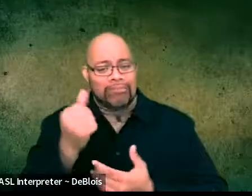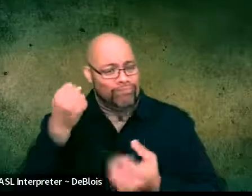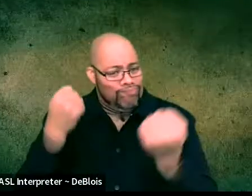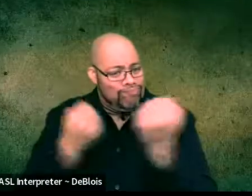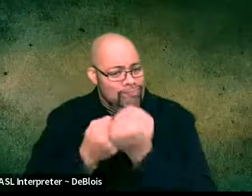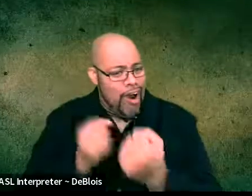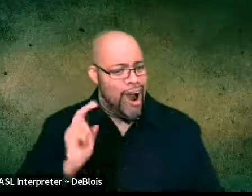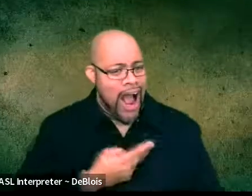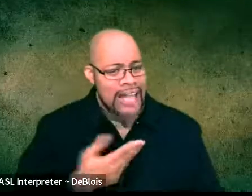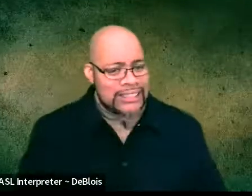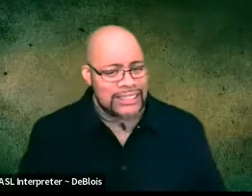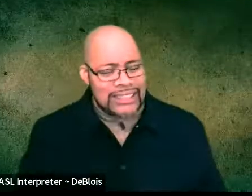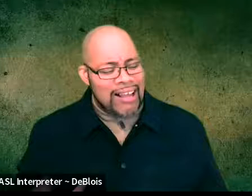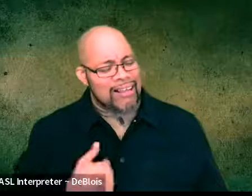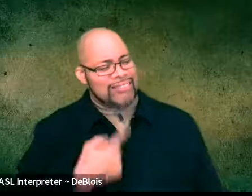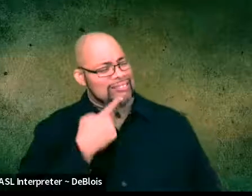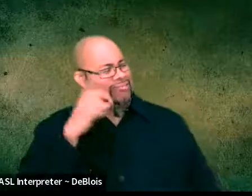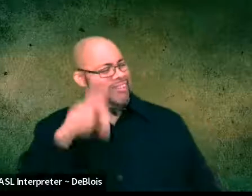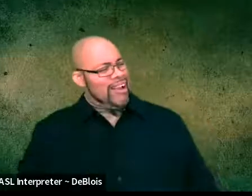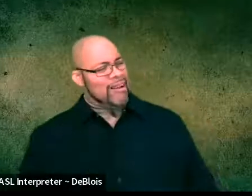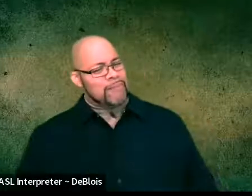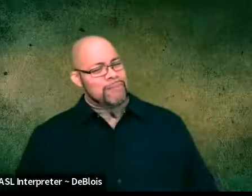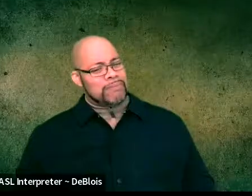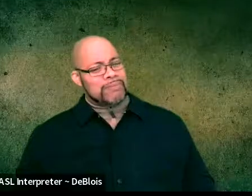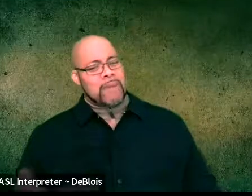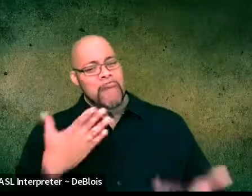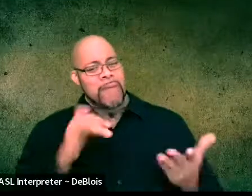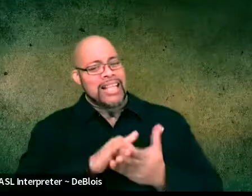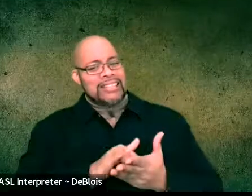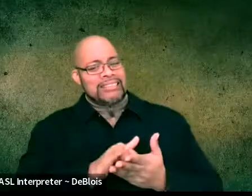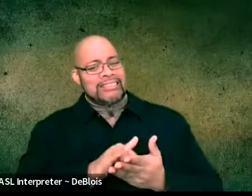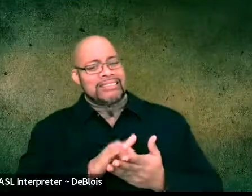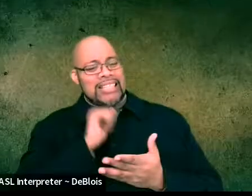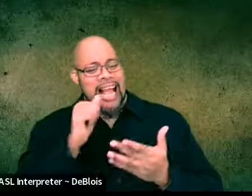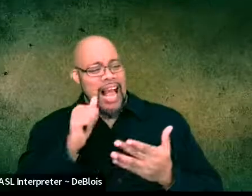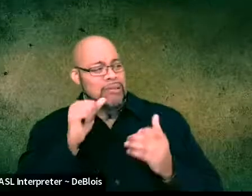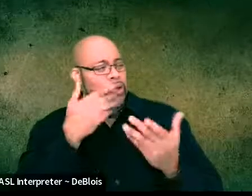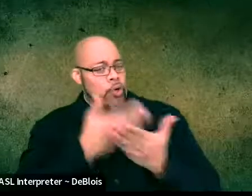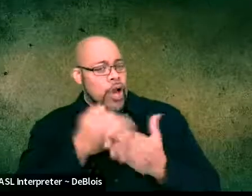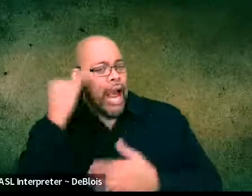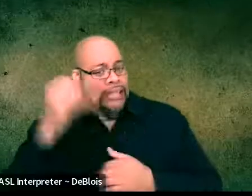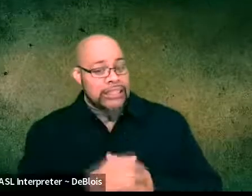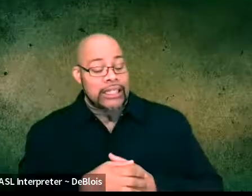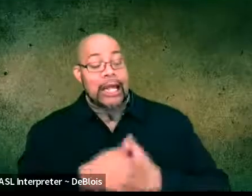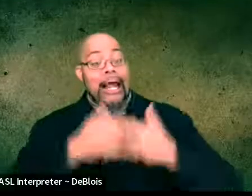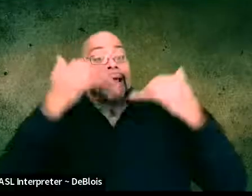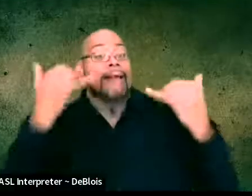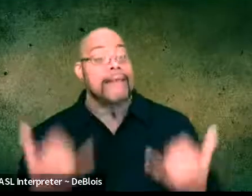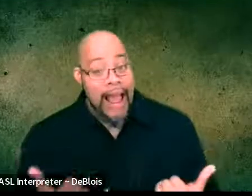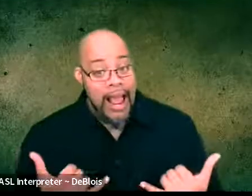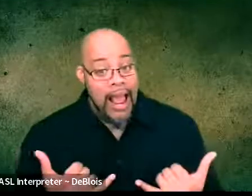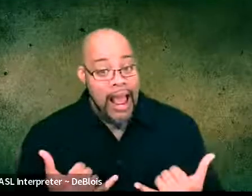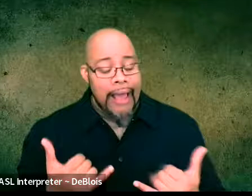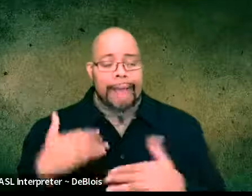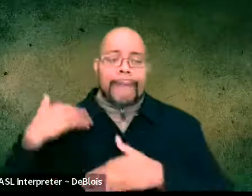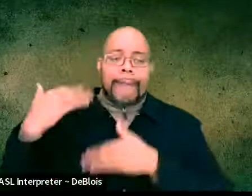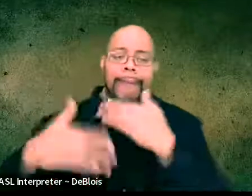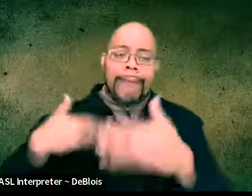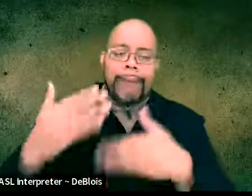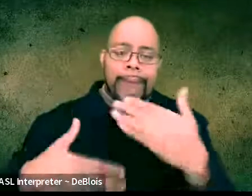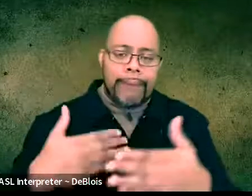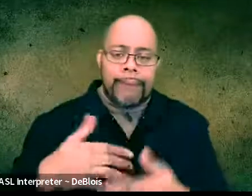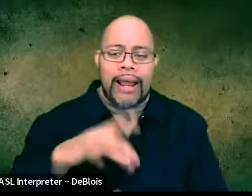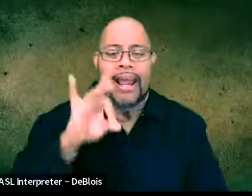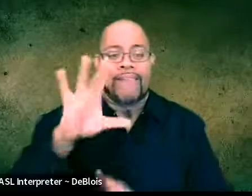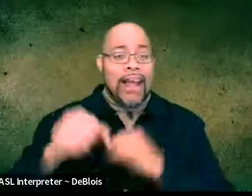us. And I was like, dang, maybe this isn't a viable idea. Now, fast forward